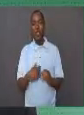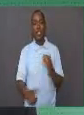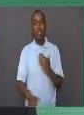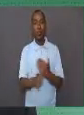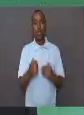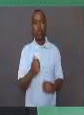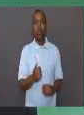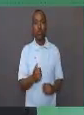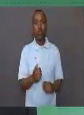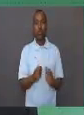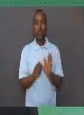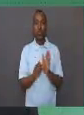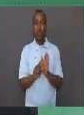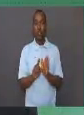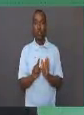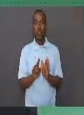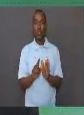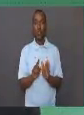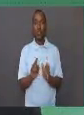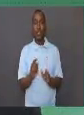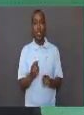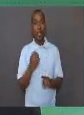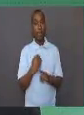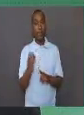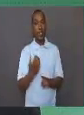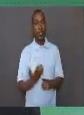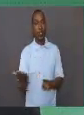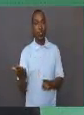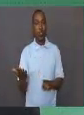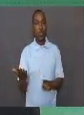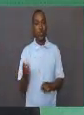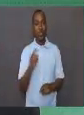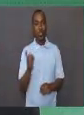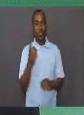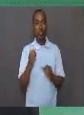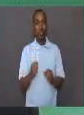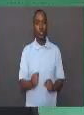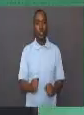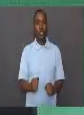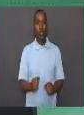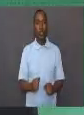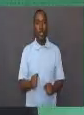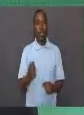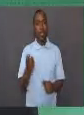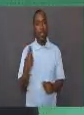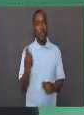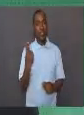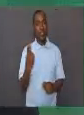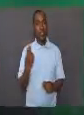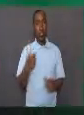such as equipment or supplies which are used in a laboratory.